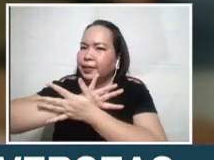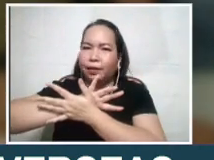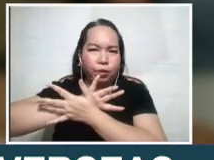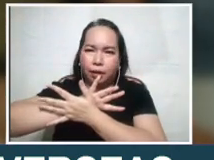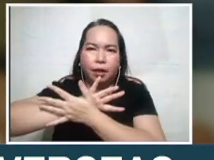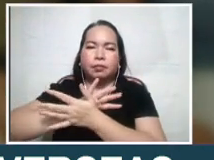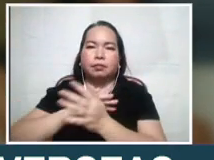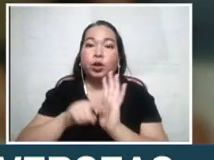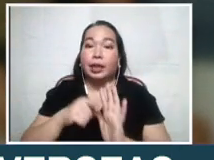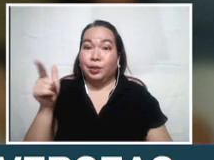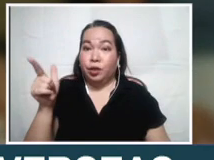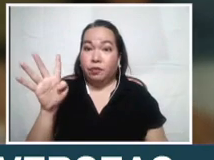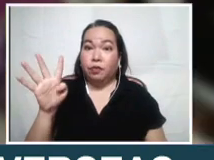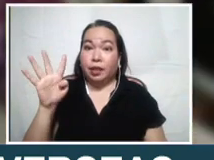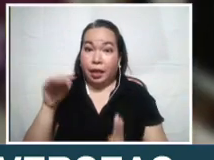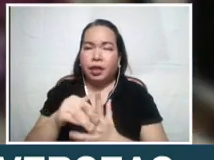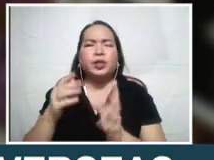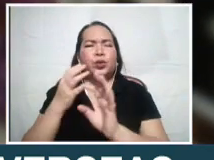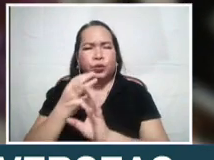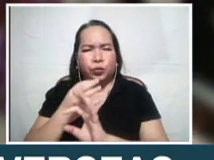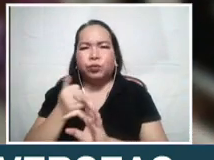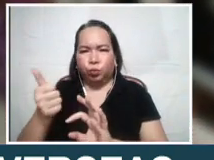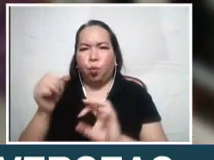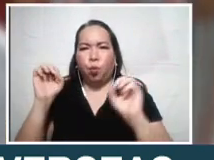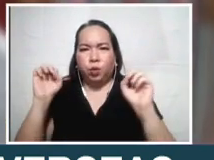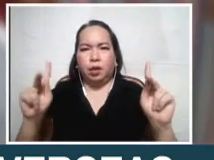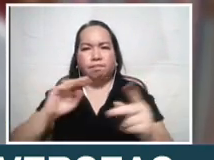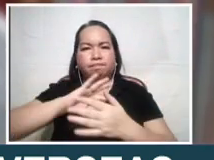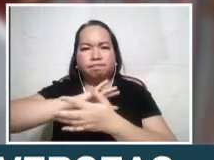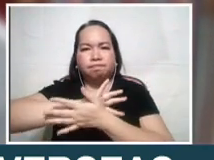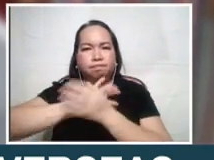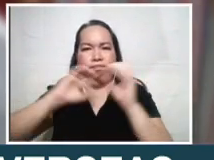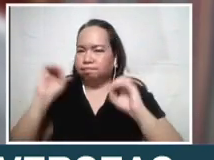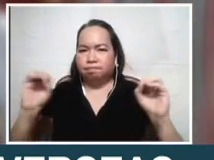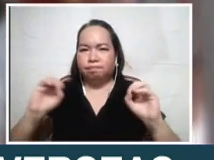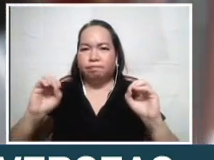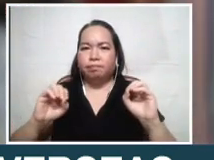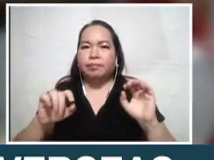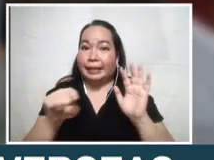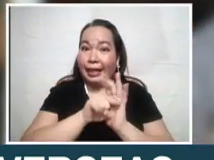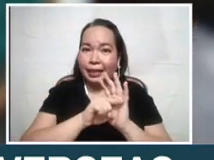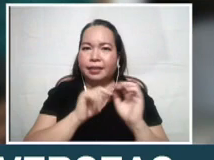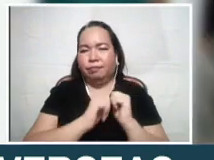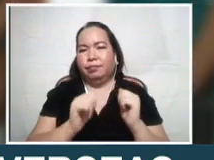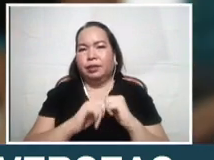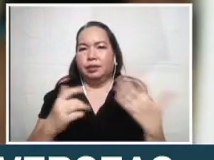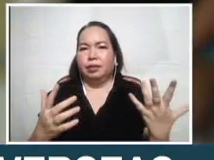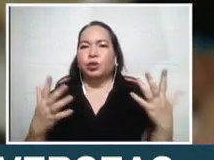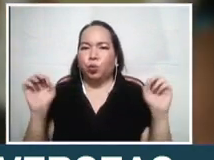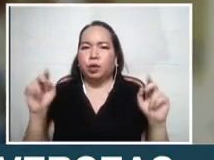24,000 OFWs are all negative COVID-19. Mm-hmm. Mm-hmm. Already all of them have been tested. Problem. All